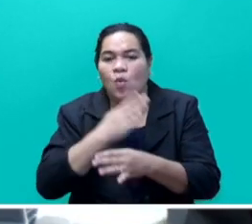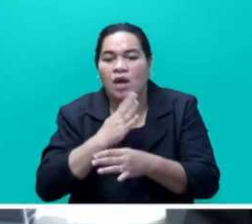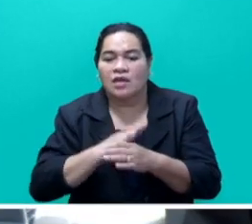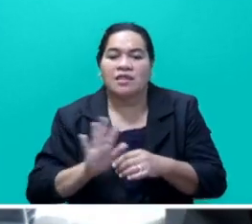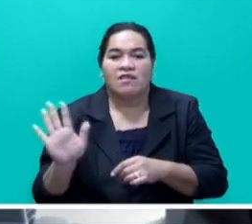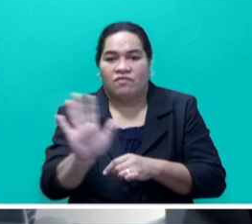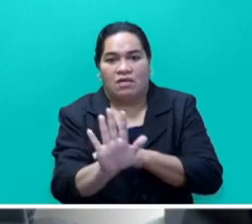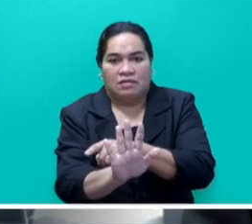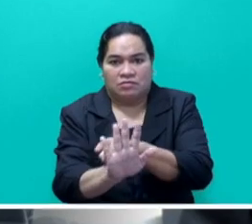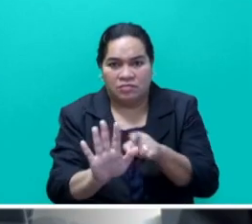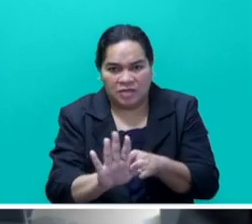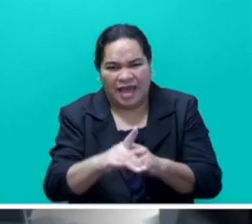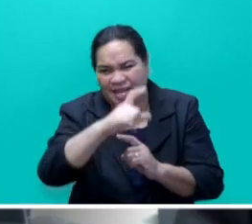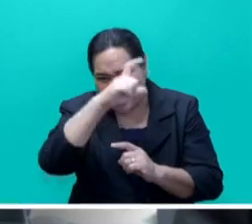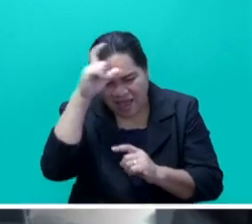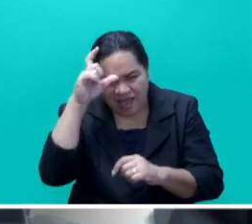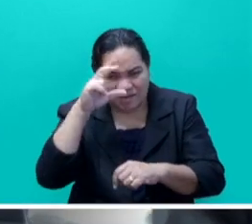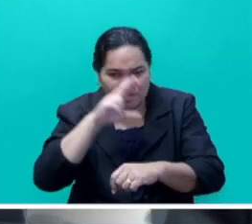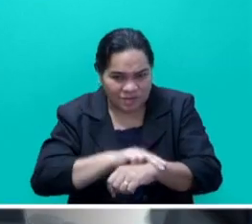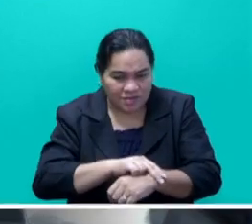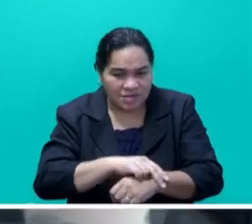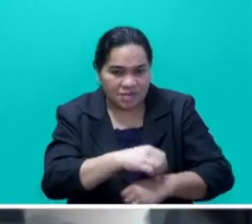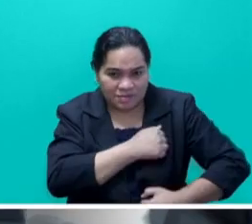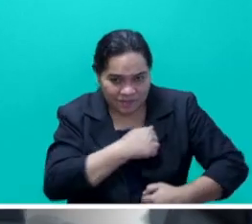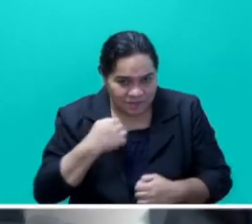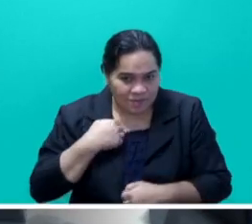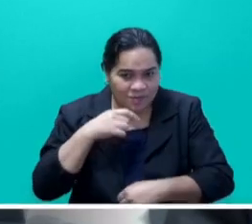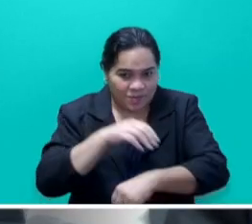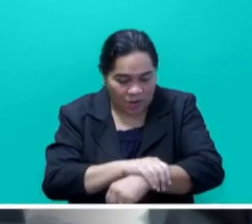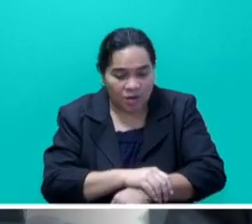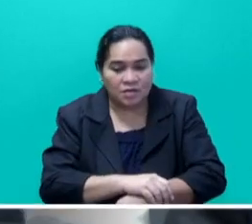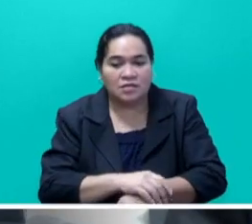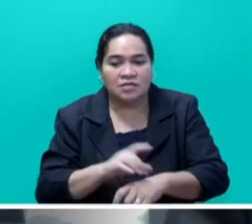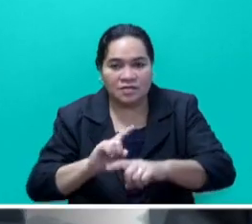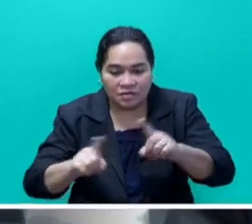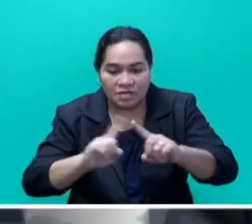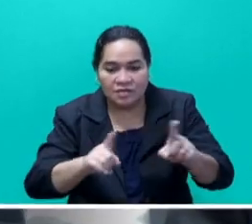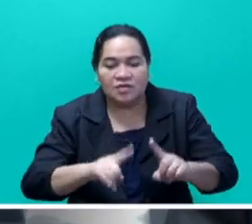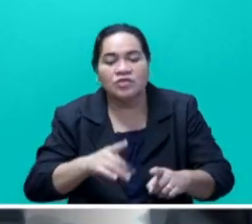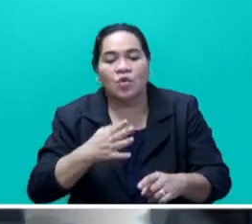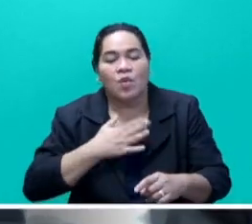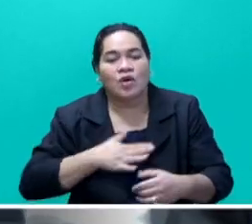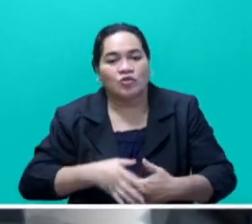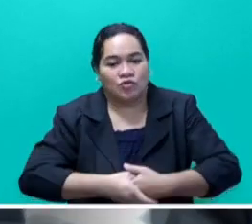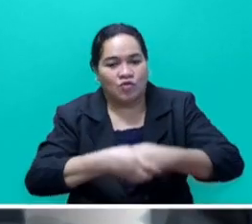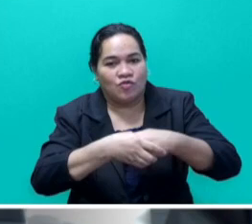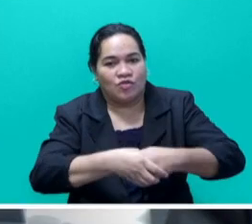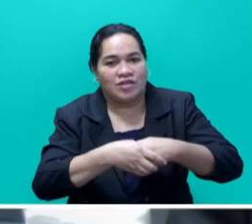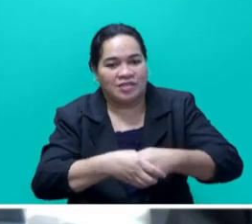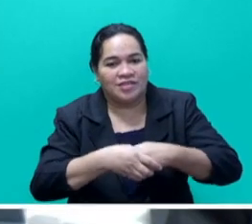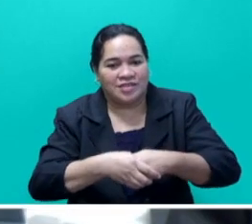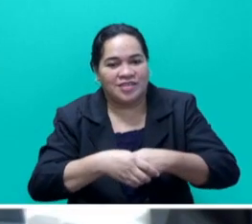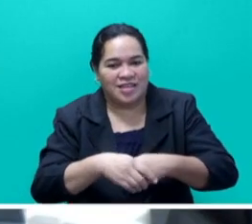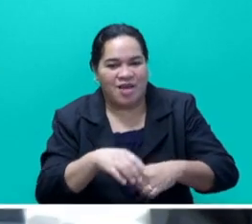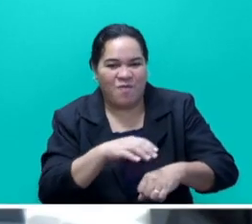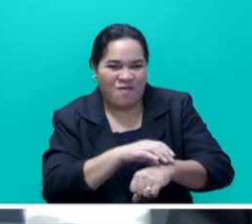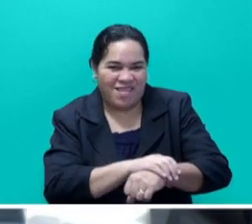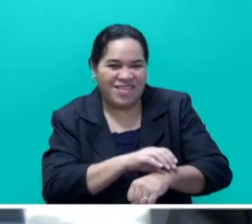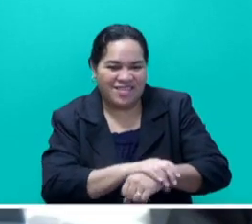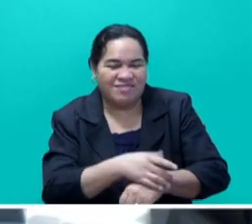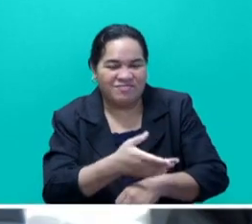our members of the Fiji Police Force as well. And I wish to congratulate the Commissioner and his senior officers and